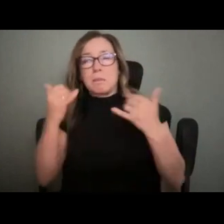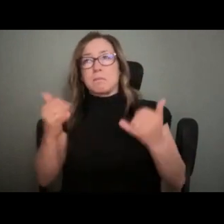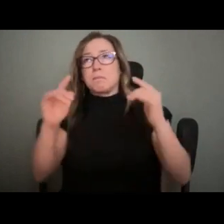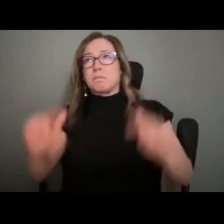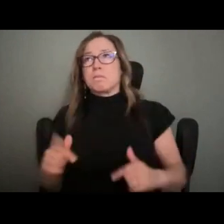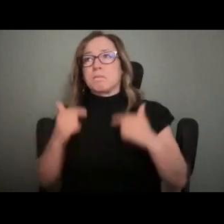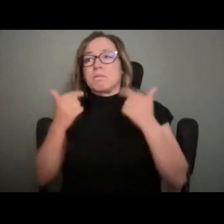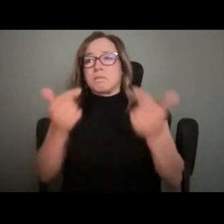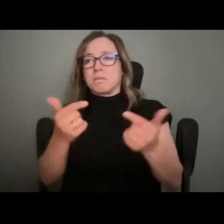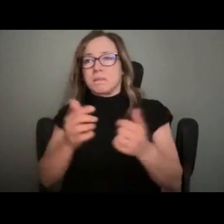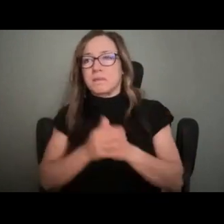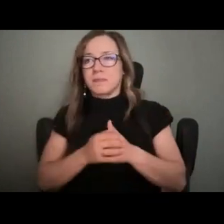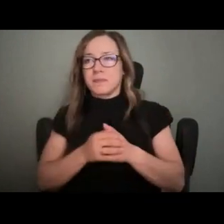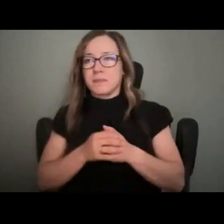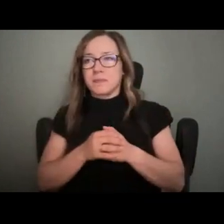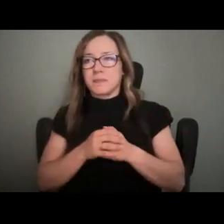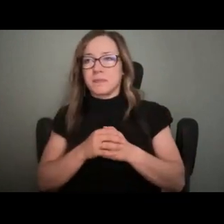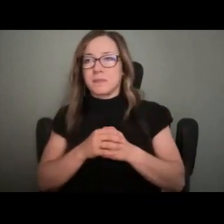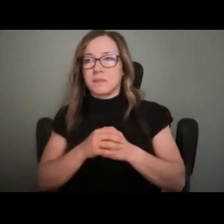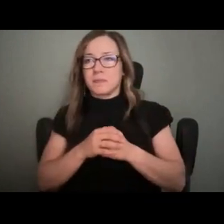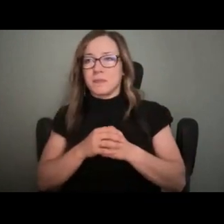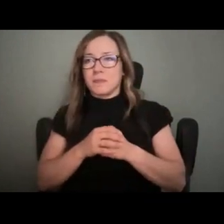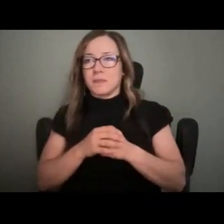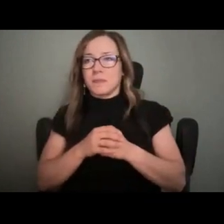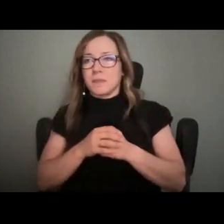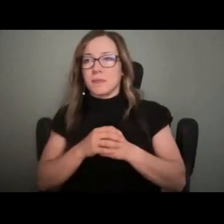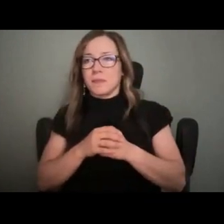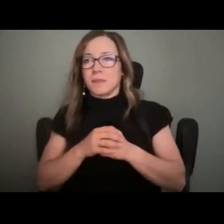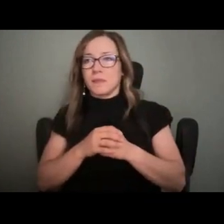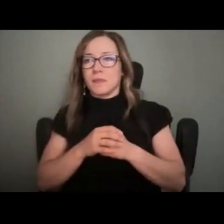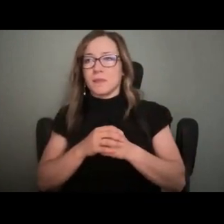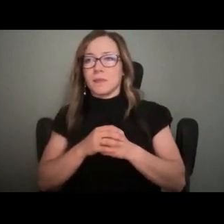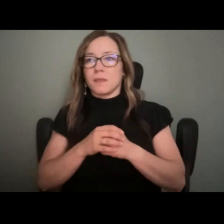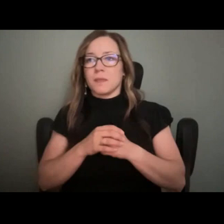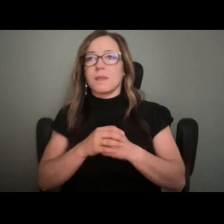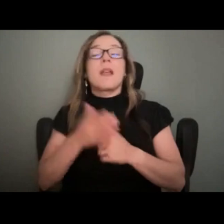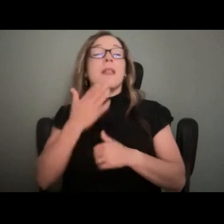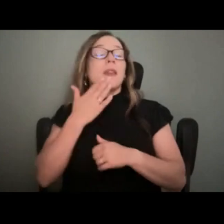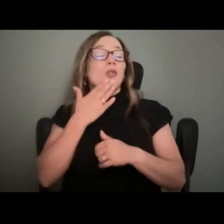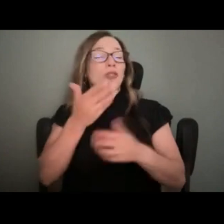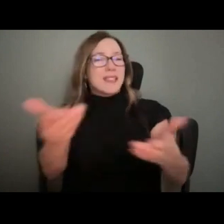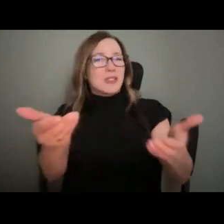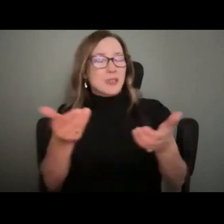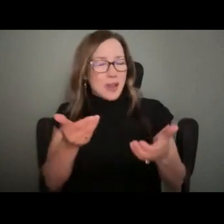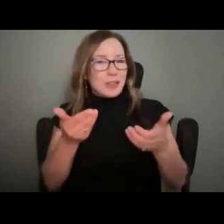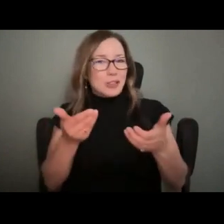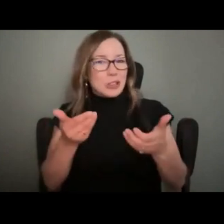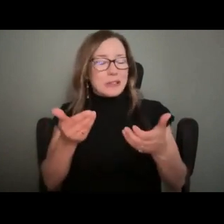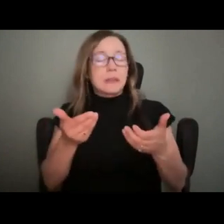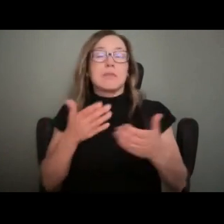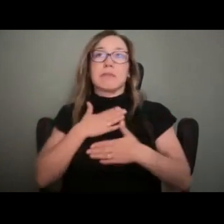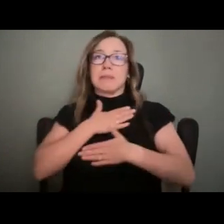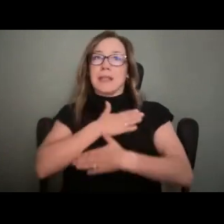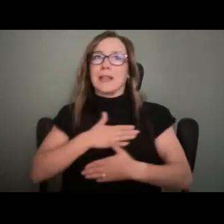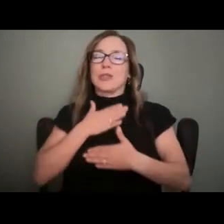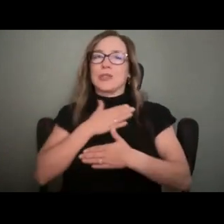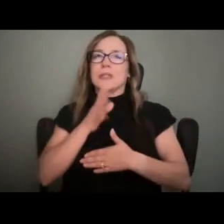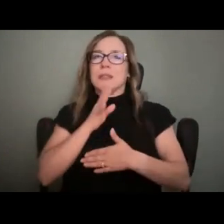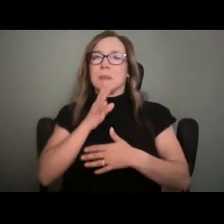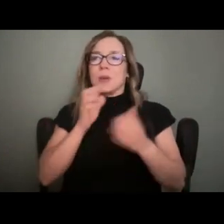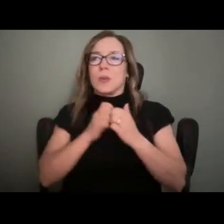you. Thank you so much, Sandy, for the introduction. And it's really a pleasure to speak with all of